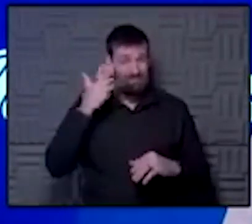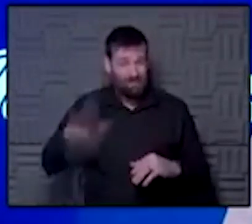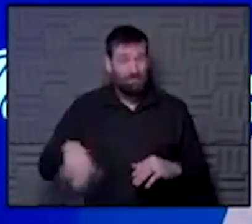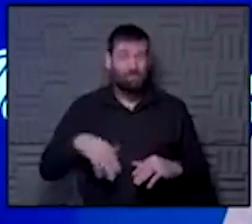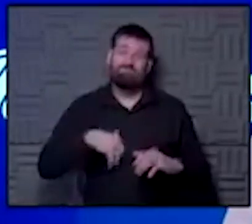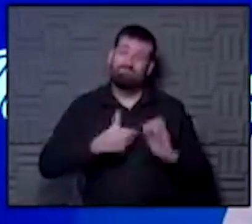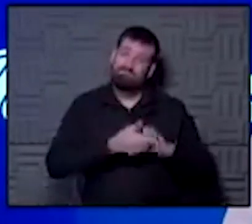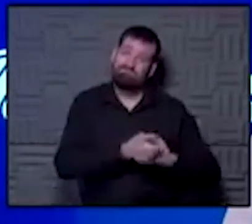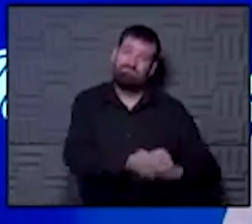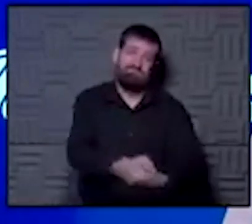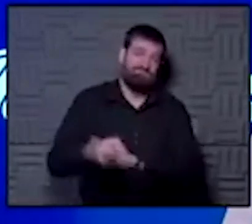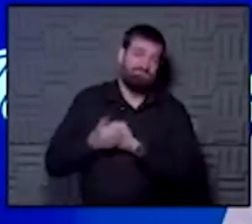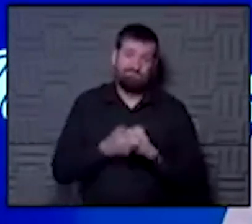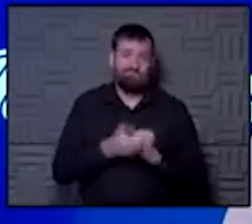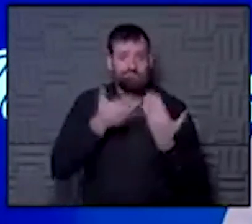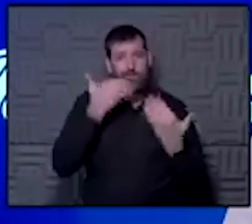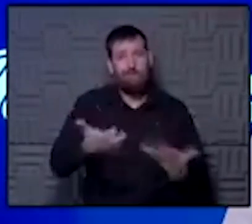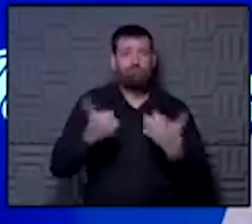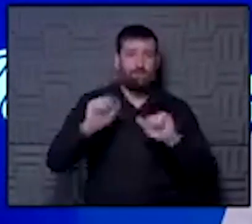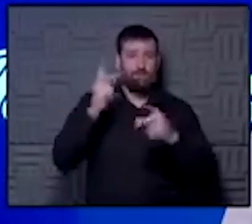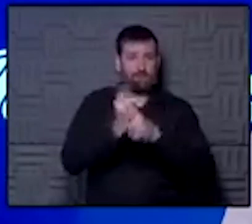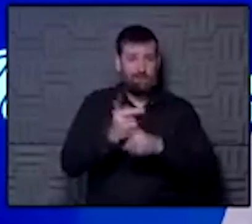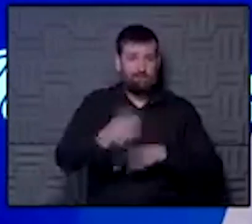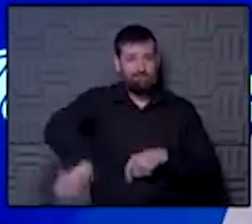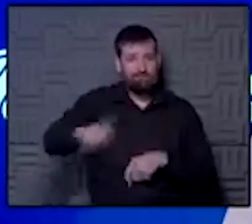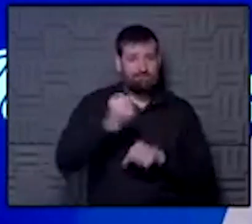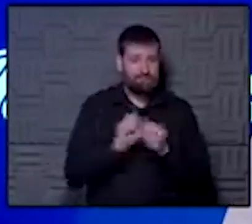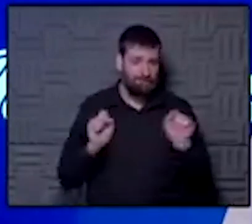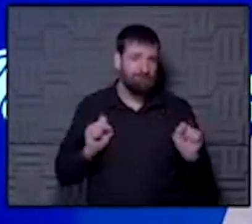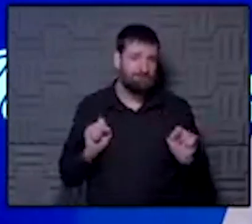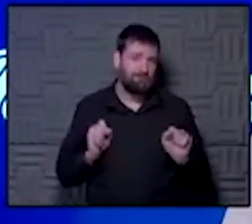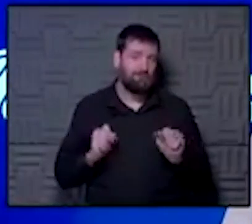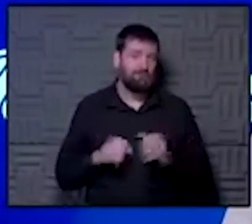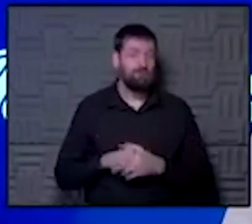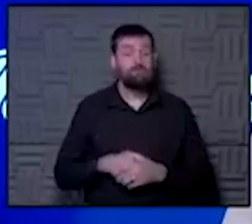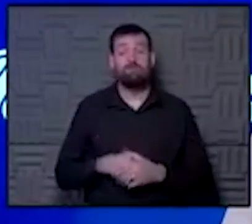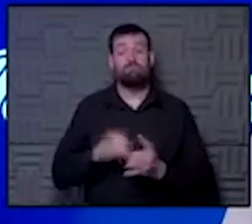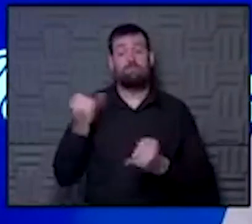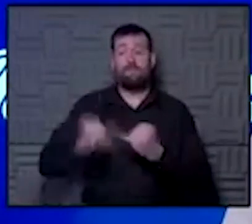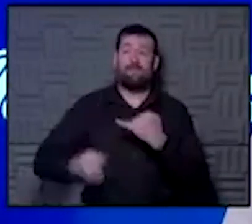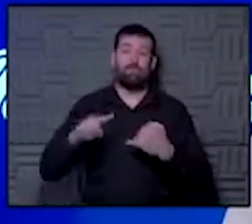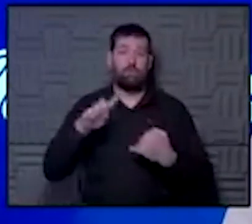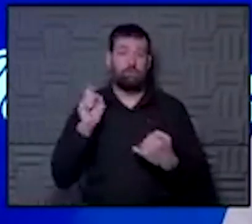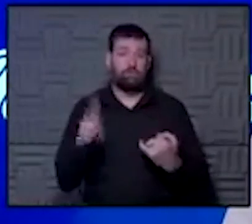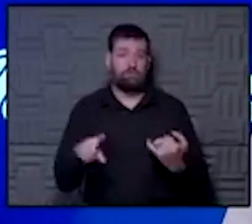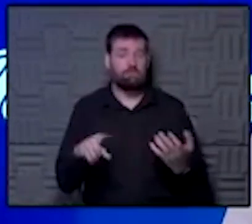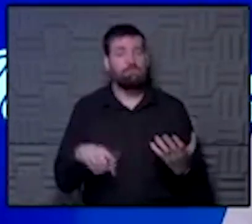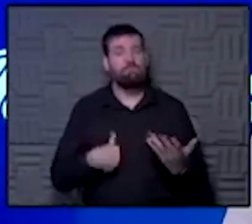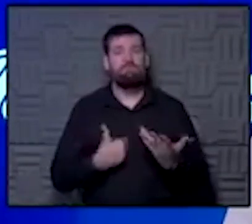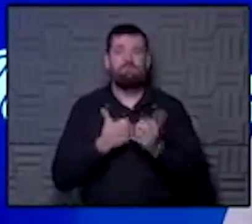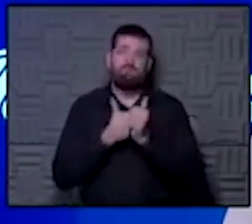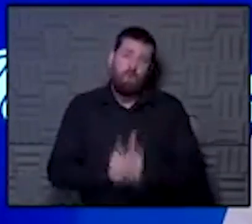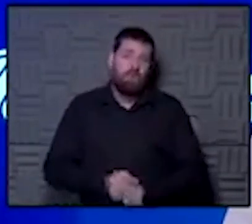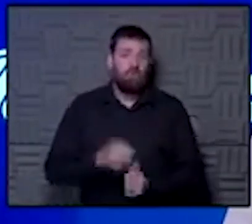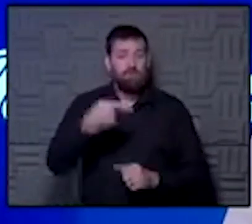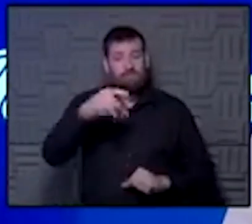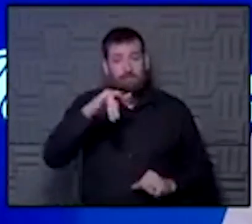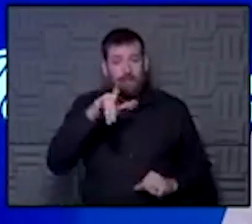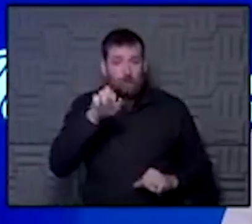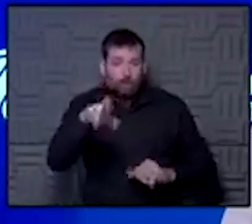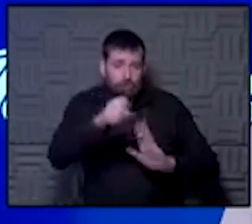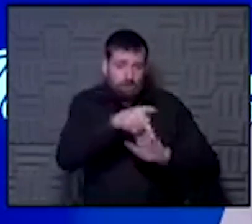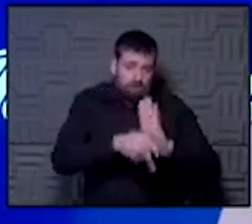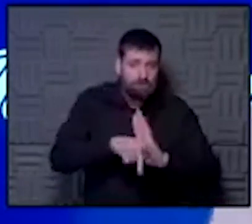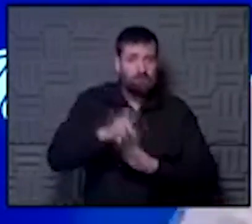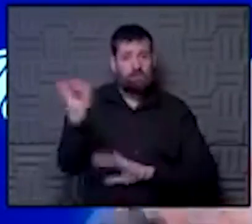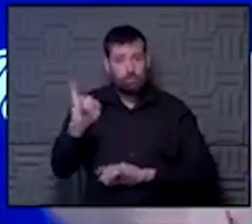working together really well to try and help keep you safe. And to that last question, following the pillars of infection